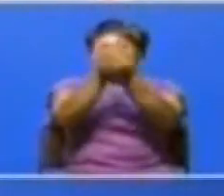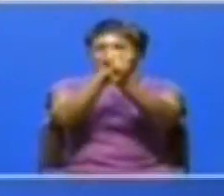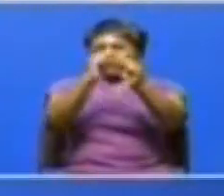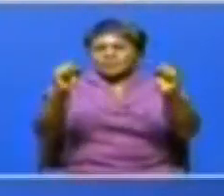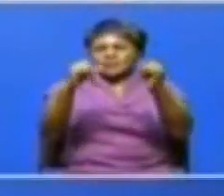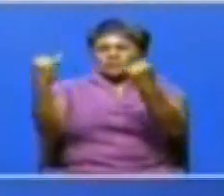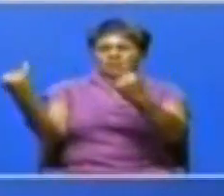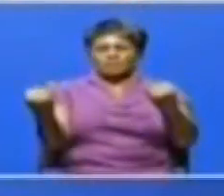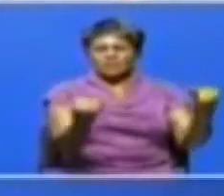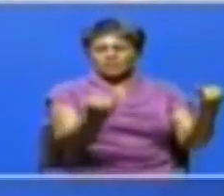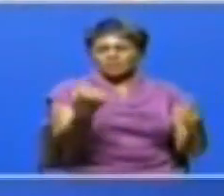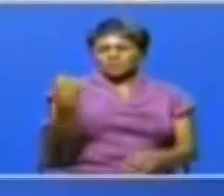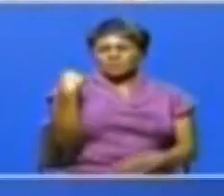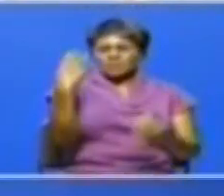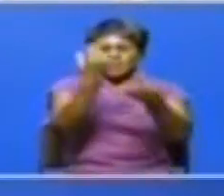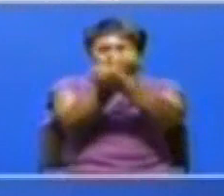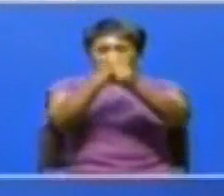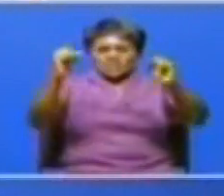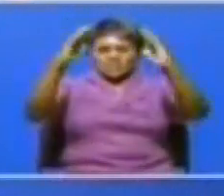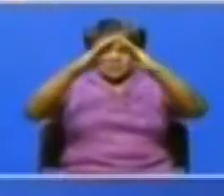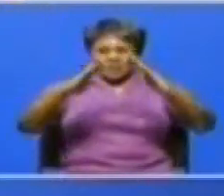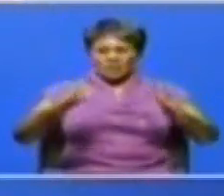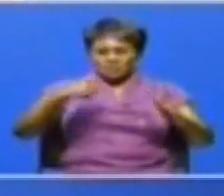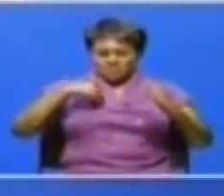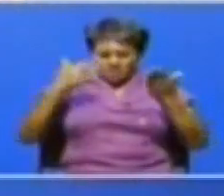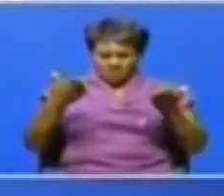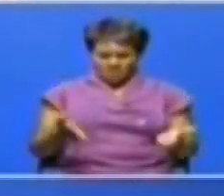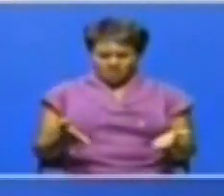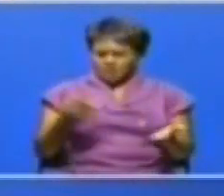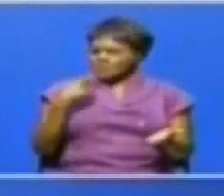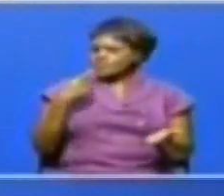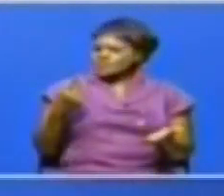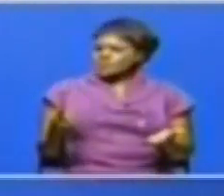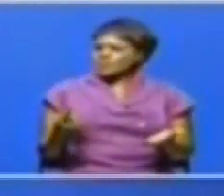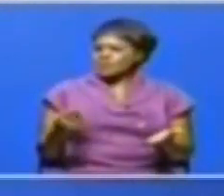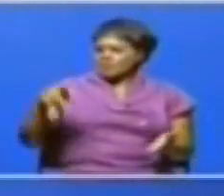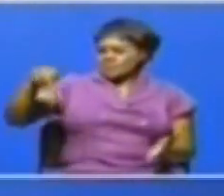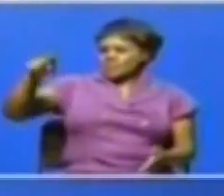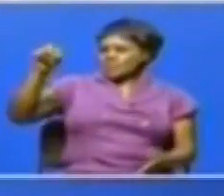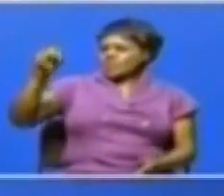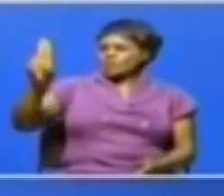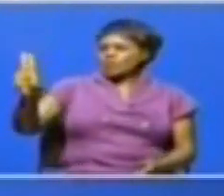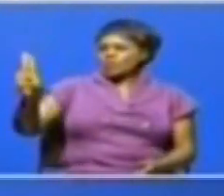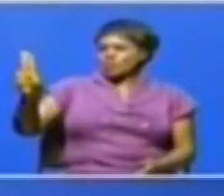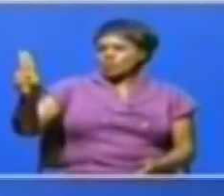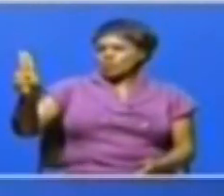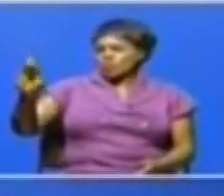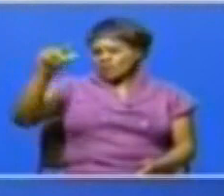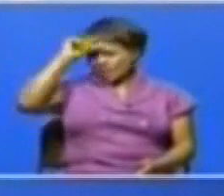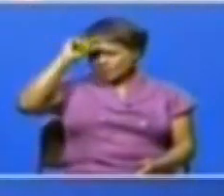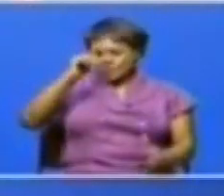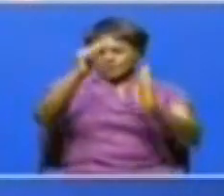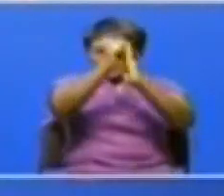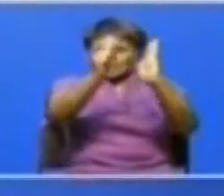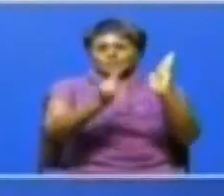president inviting me yesterday to the State House. And I'm here to say that as PNU, we are going to push the government